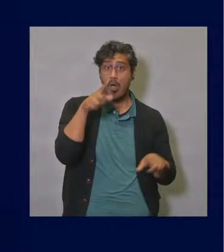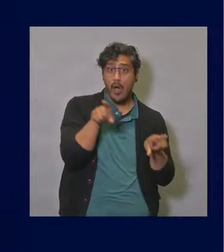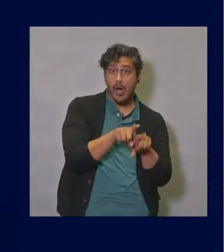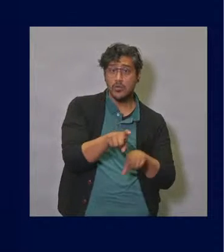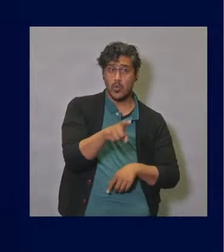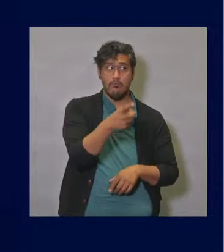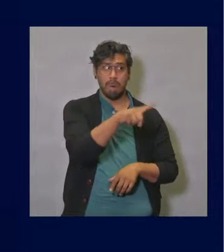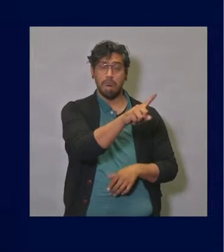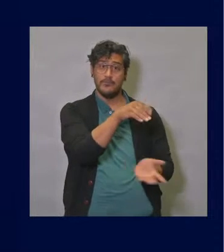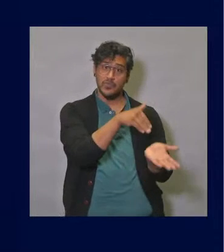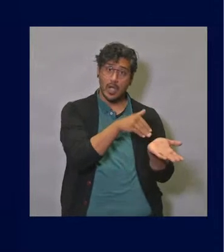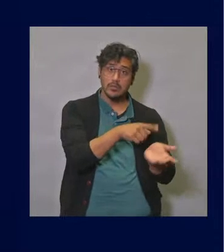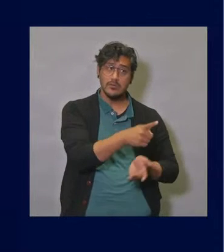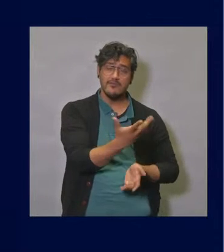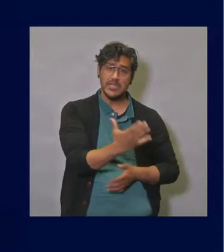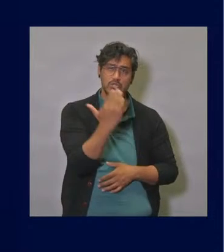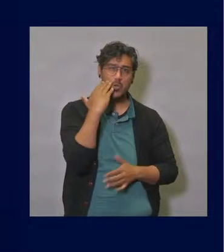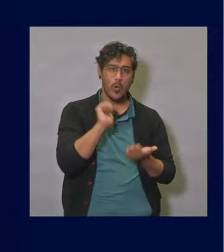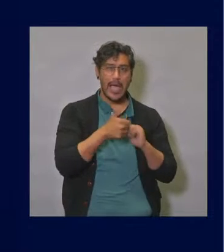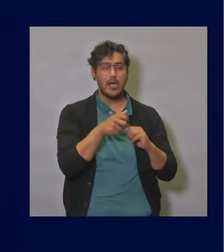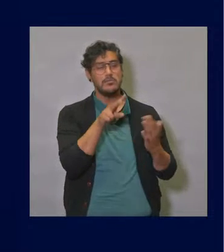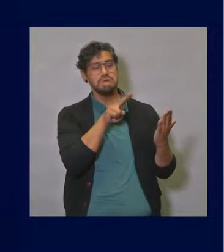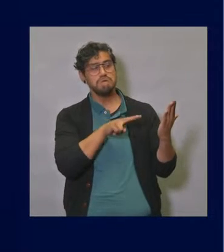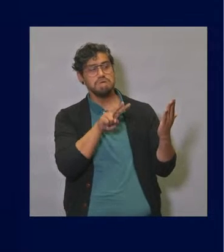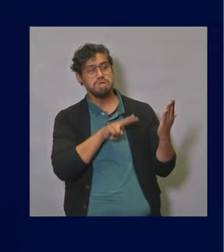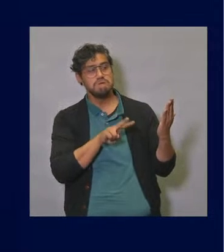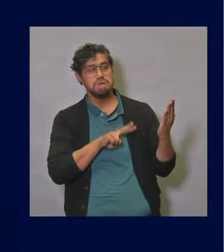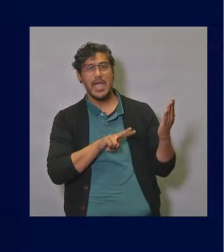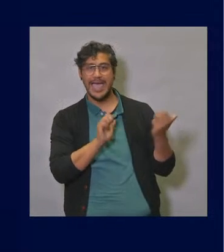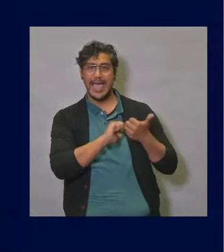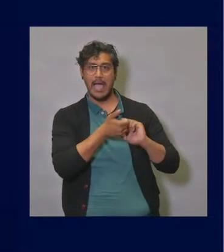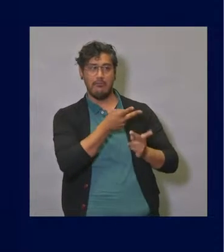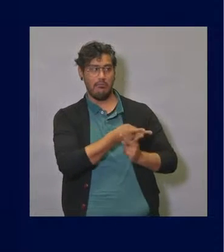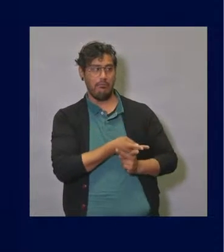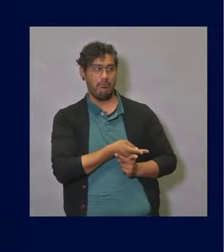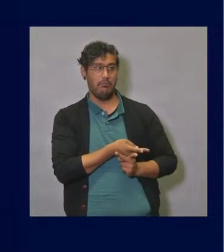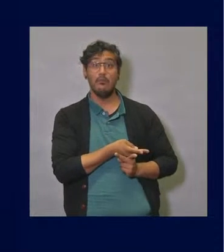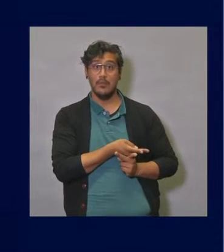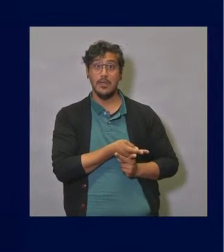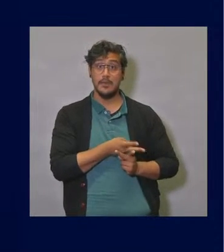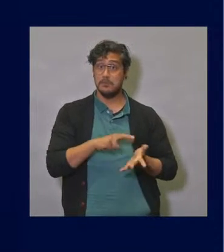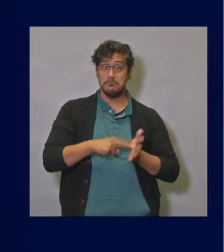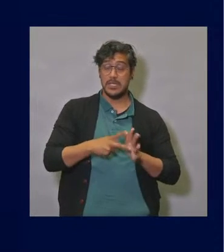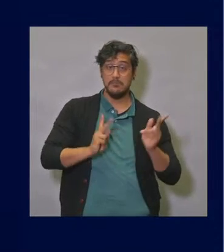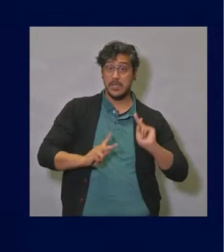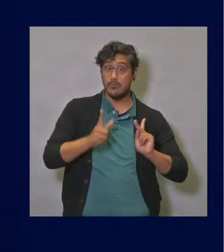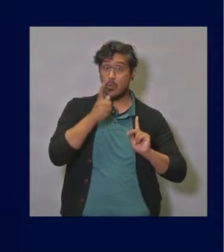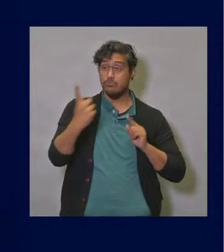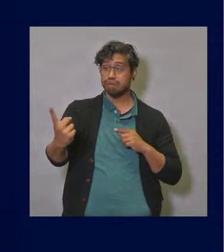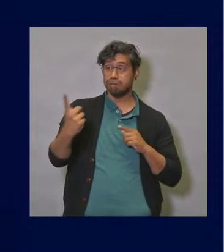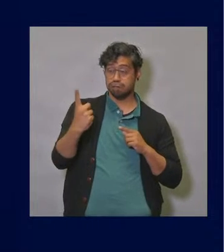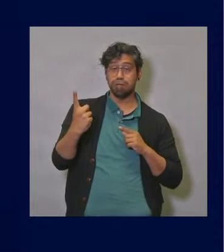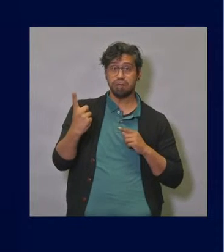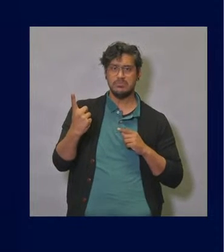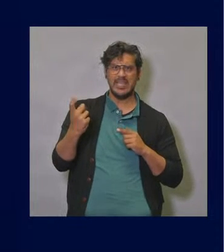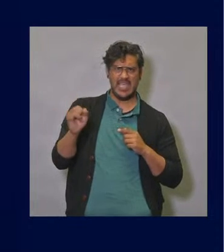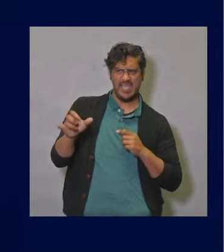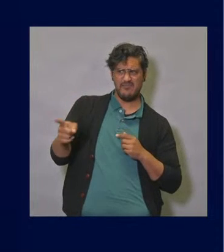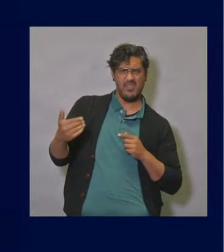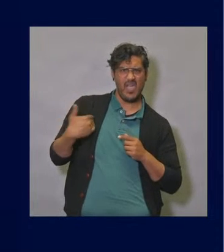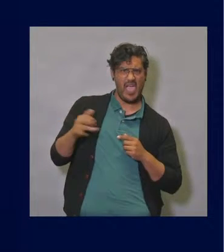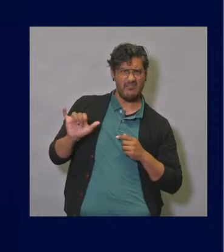and appropriately treat this syndrome. This means that clinicians seeing patients with symptoms suggested